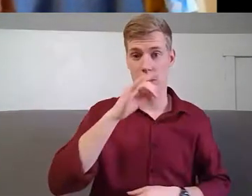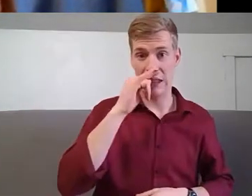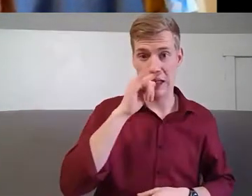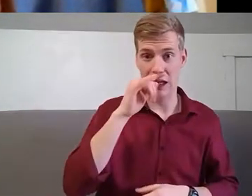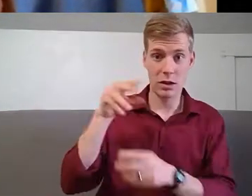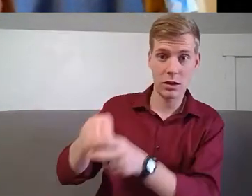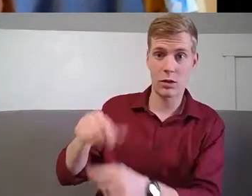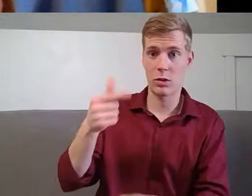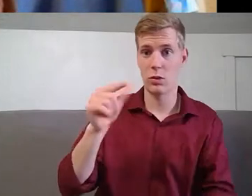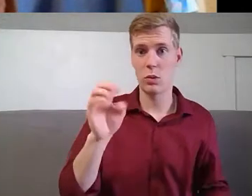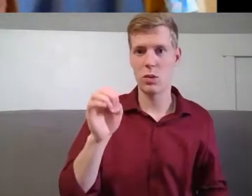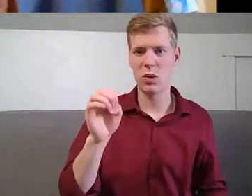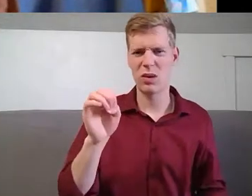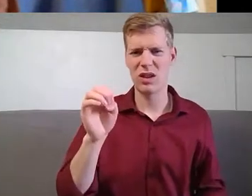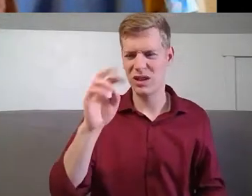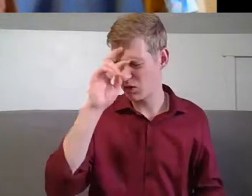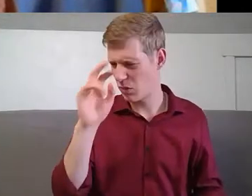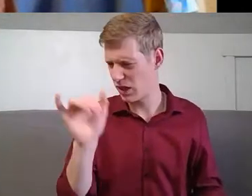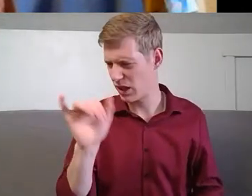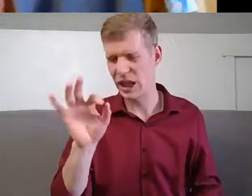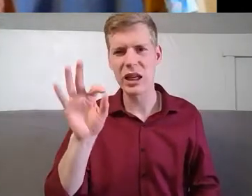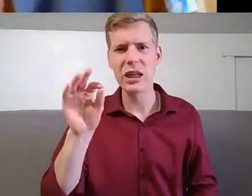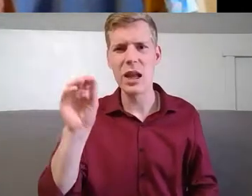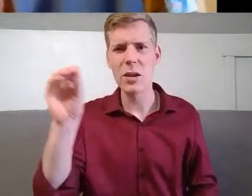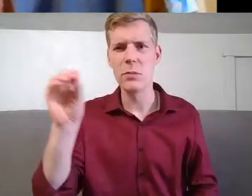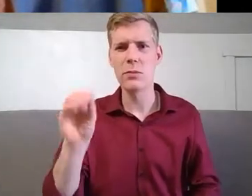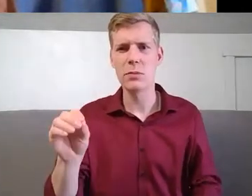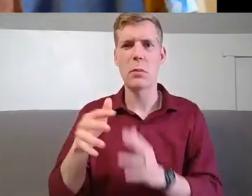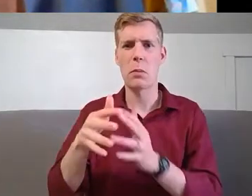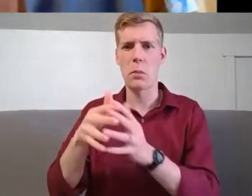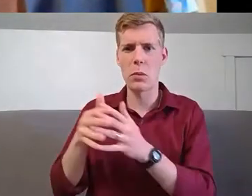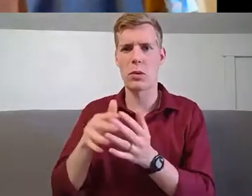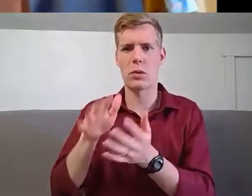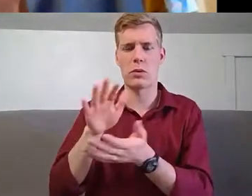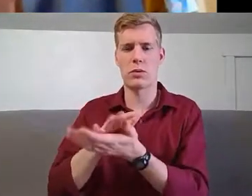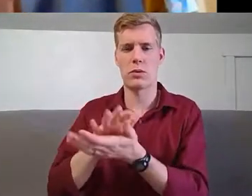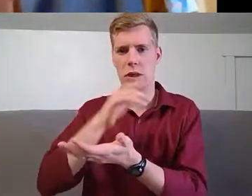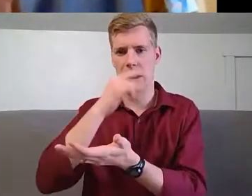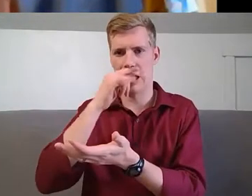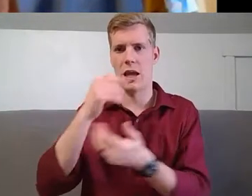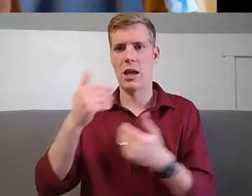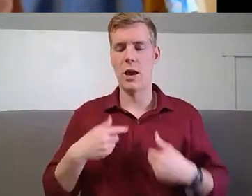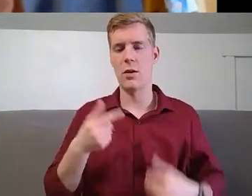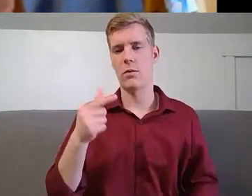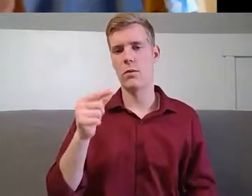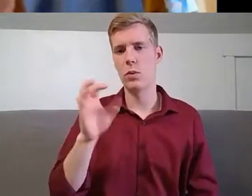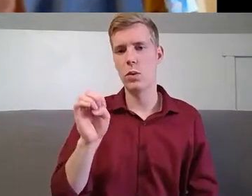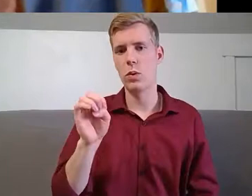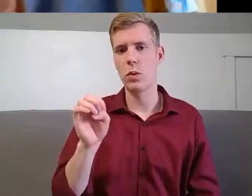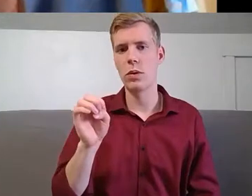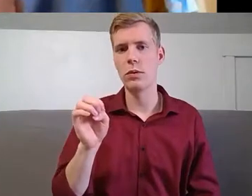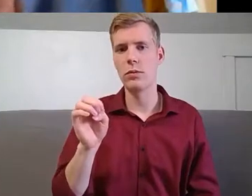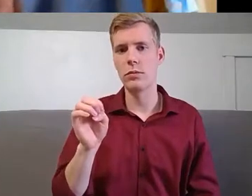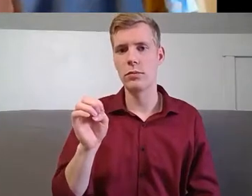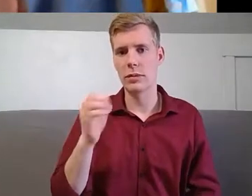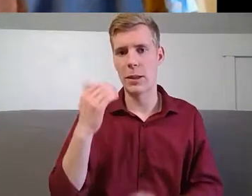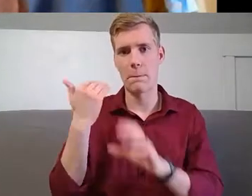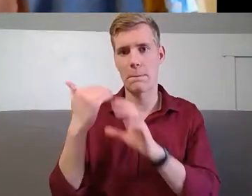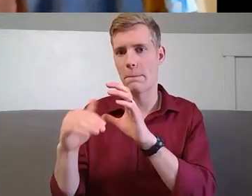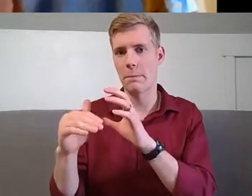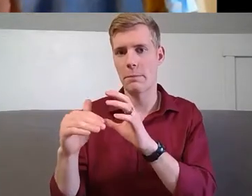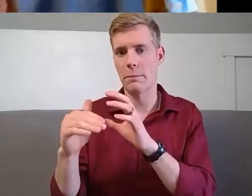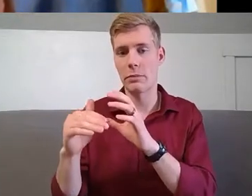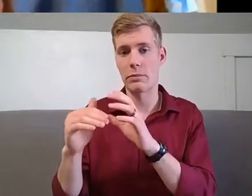I think it's something stupid like 90% of American school children have a Google email.